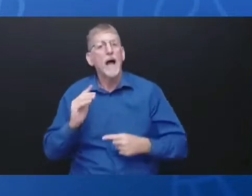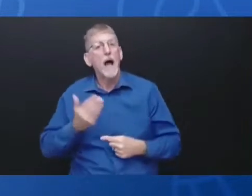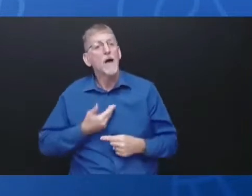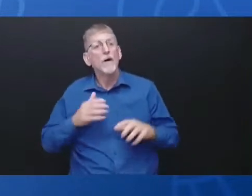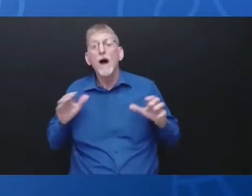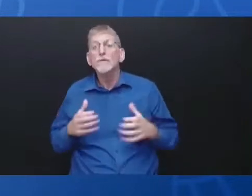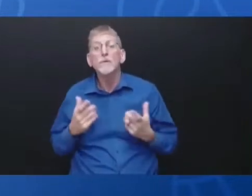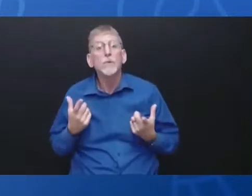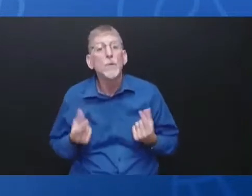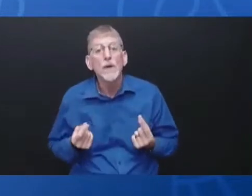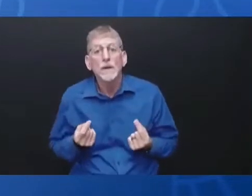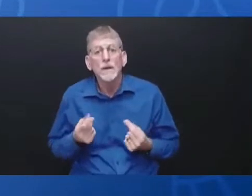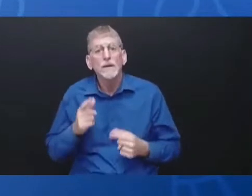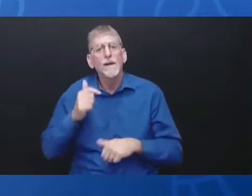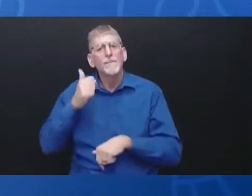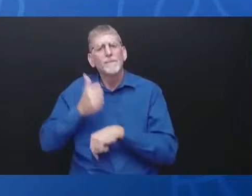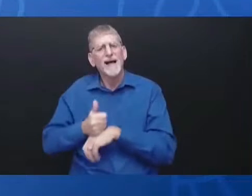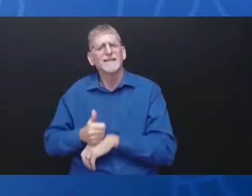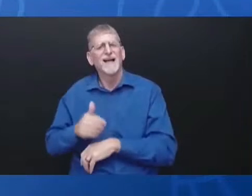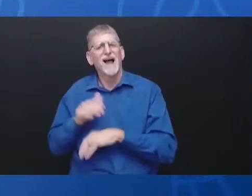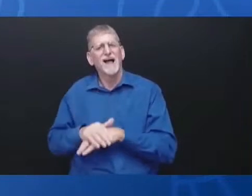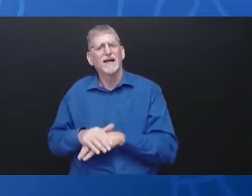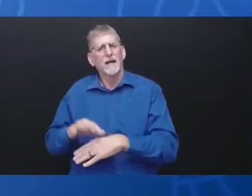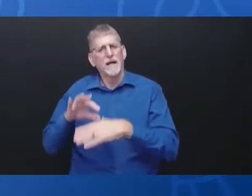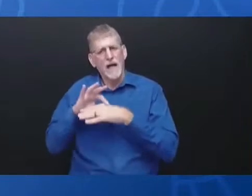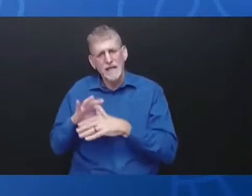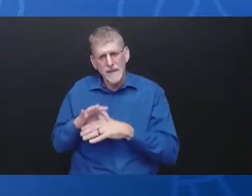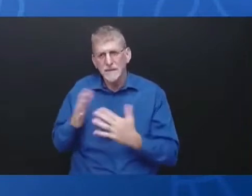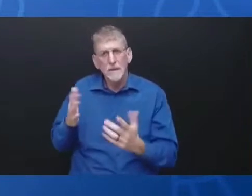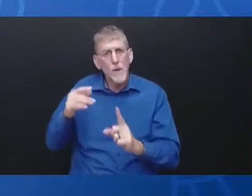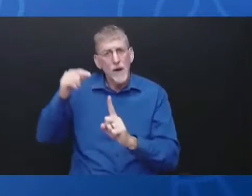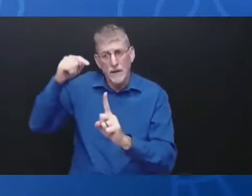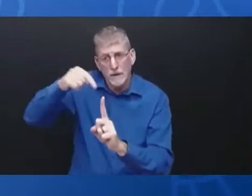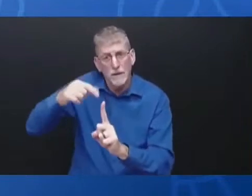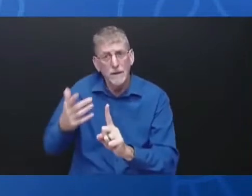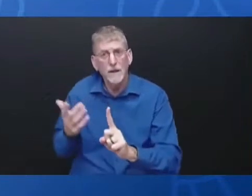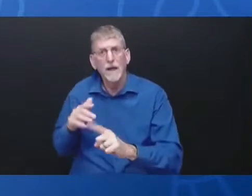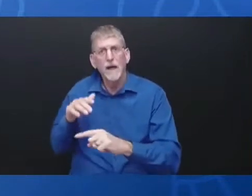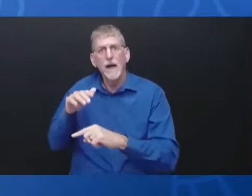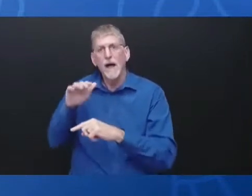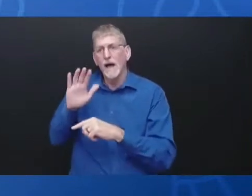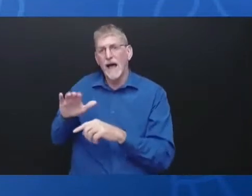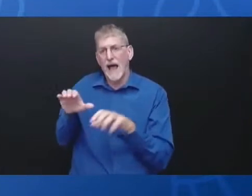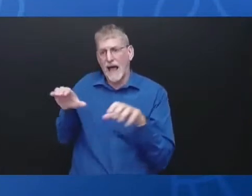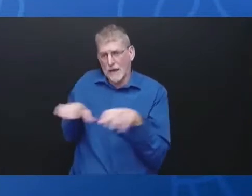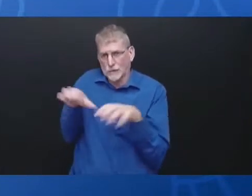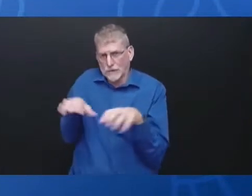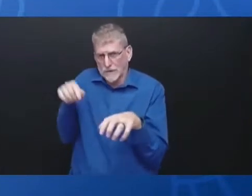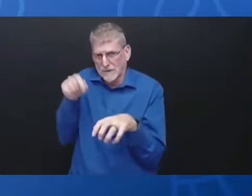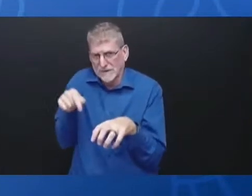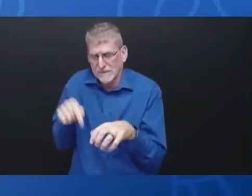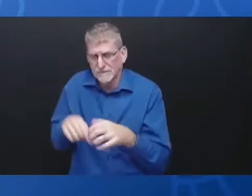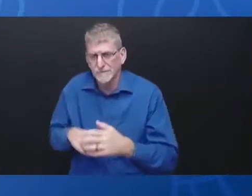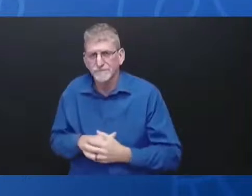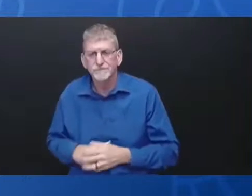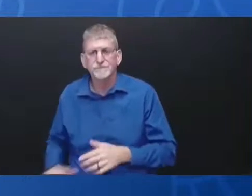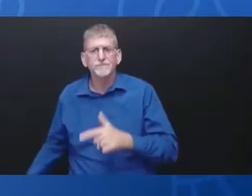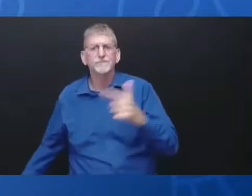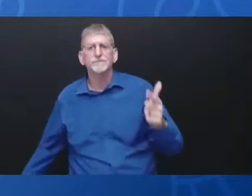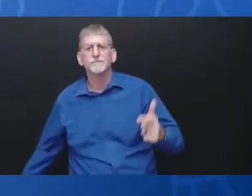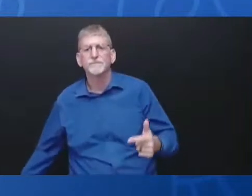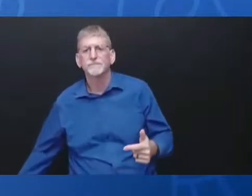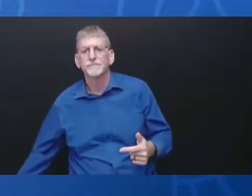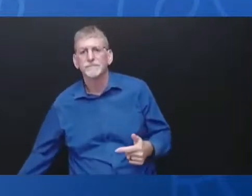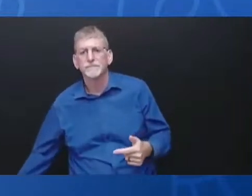that are occurring, and certainly in that particular case. Yes. Can I? Go ahead. Can I? Hi, Tammy. Hi. Thank you. Just to follow